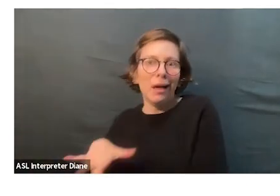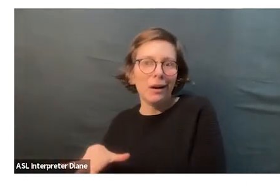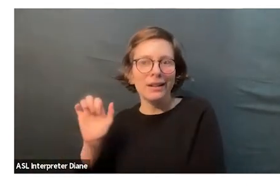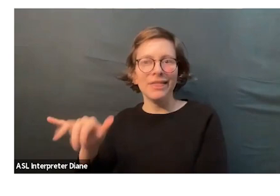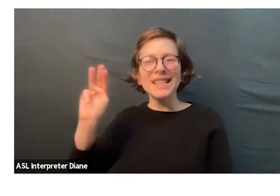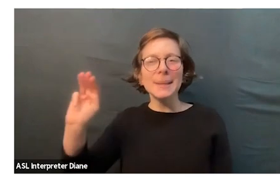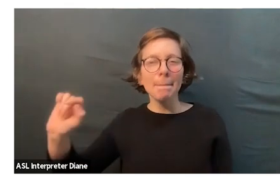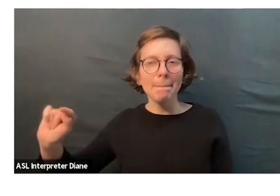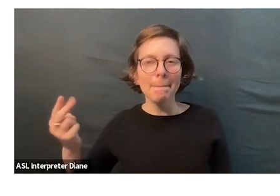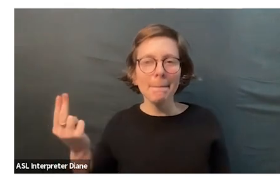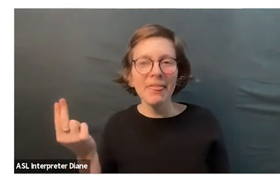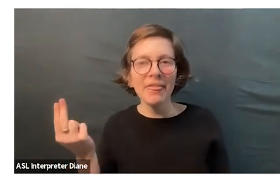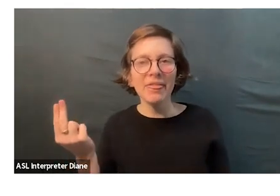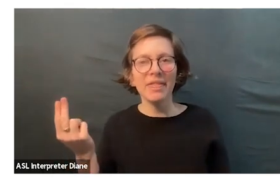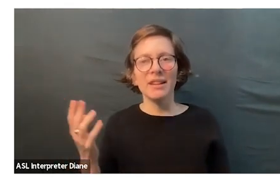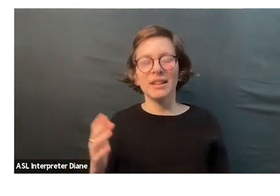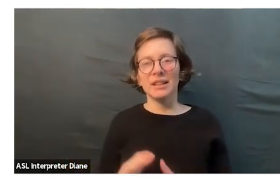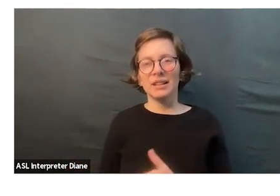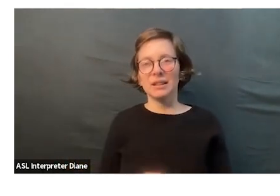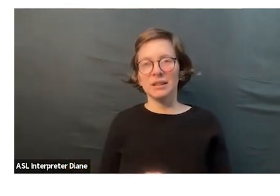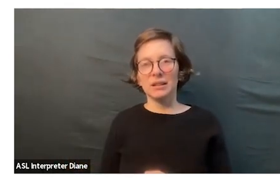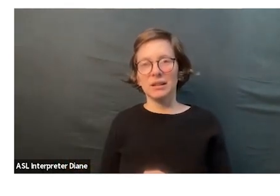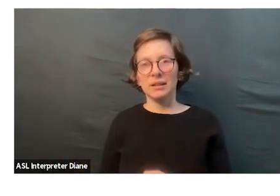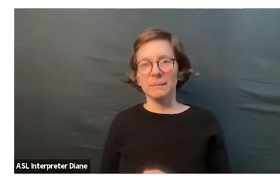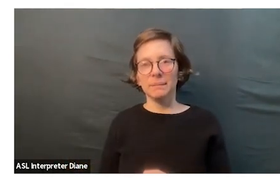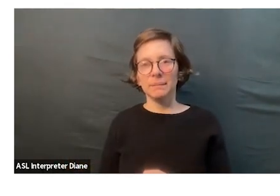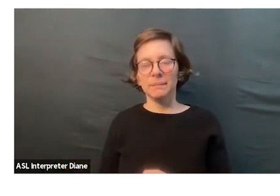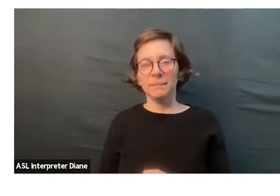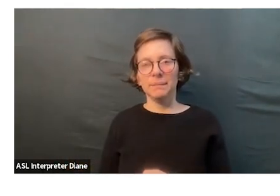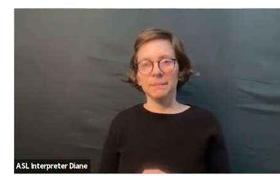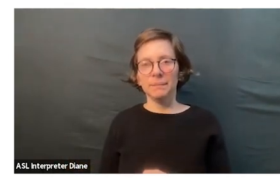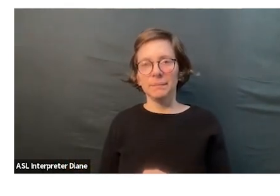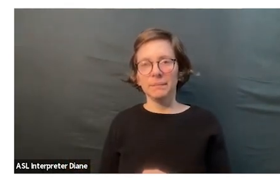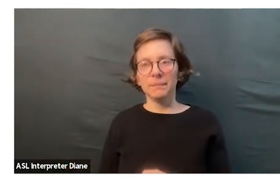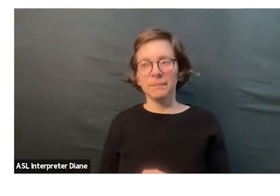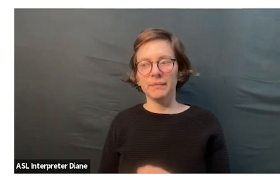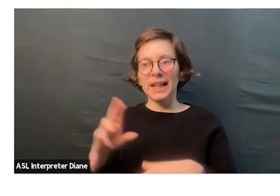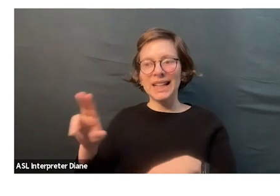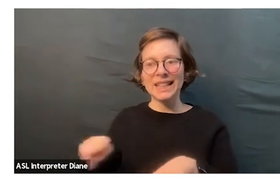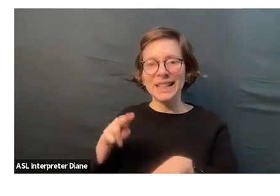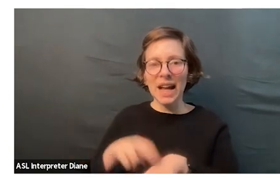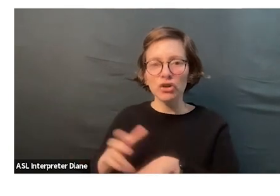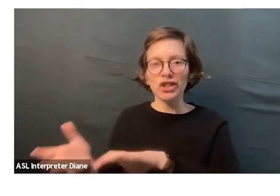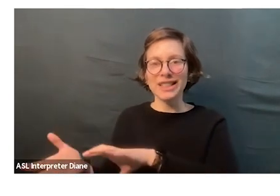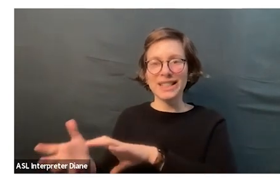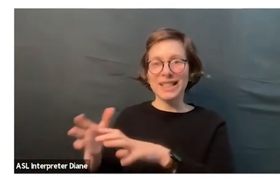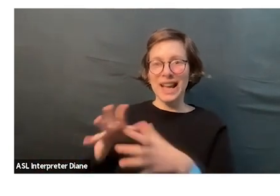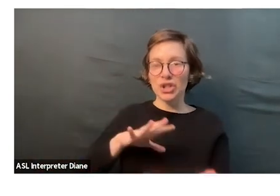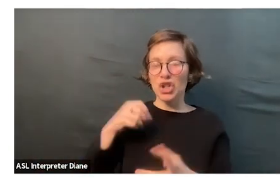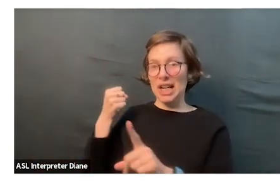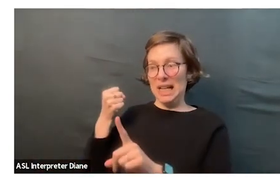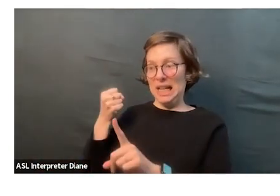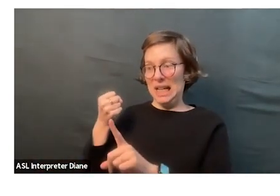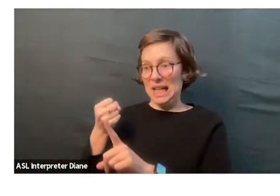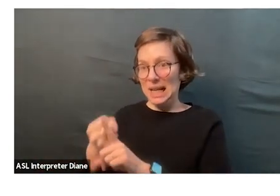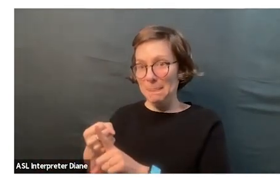de-development, neoliberal. There's so many things. But we have to be careful about how we talk about it, because